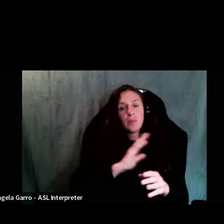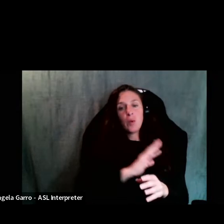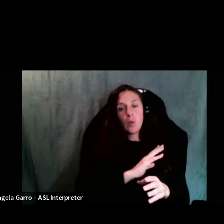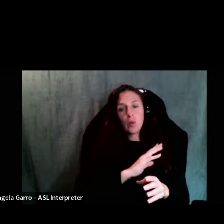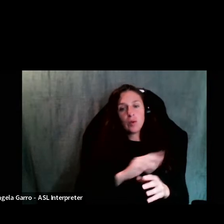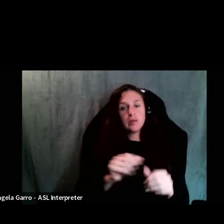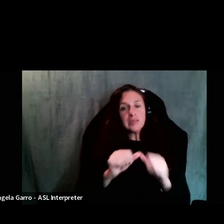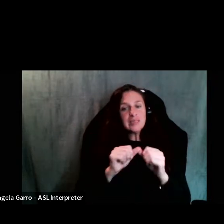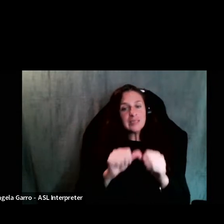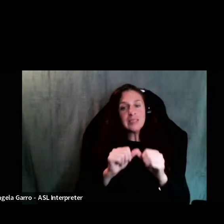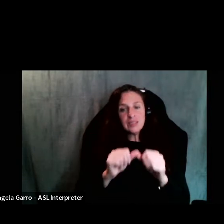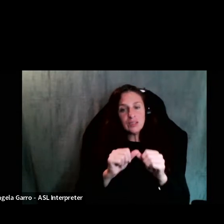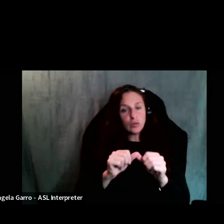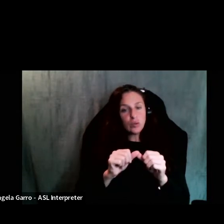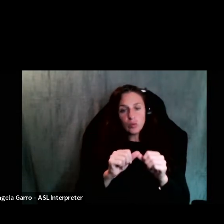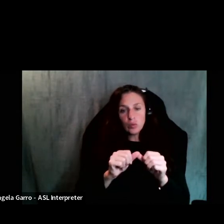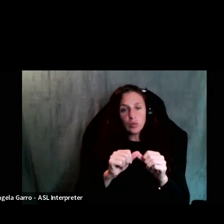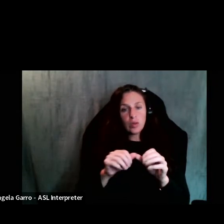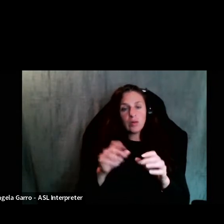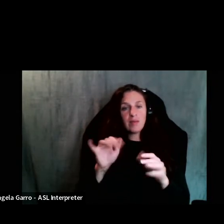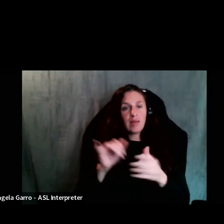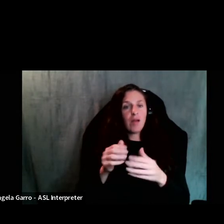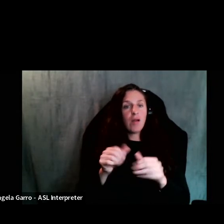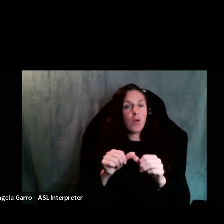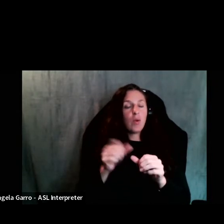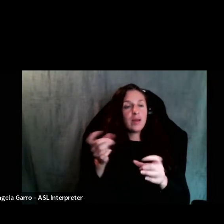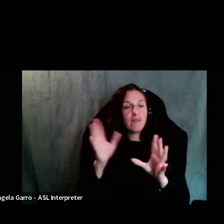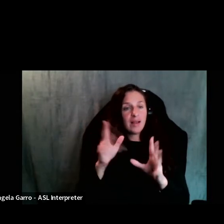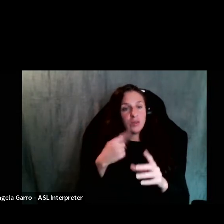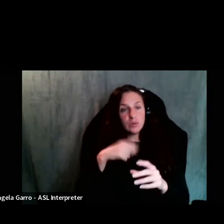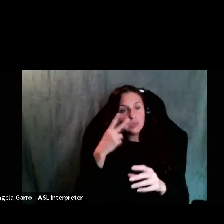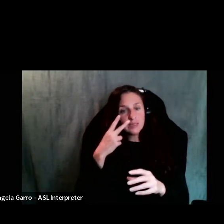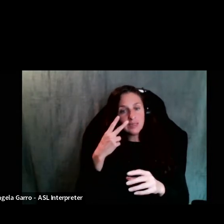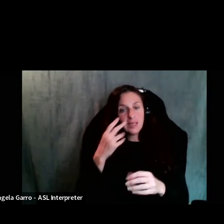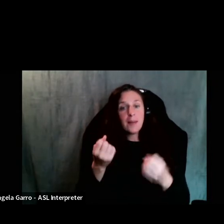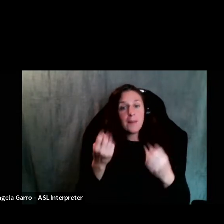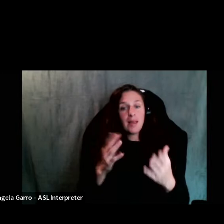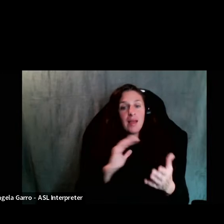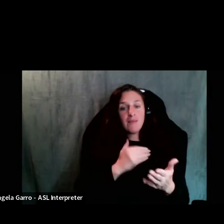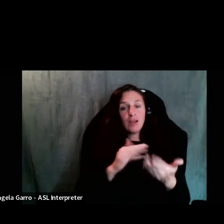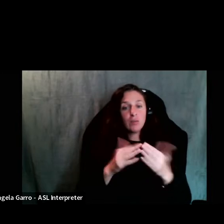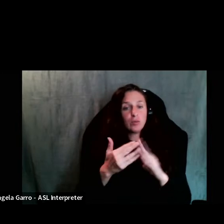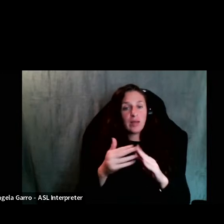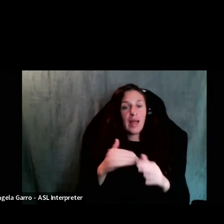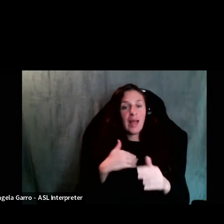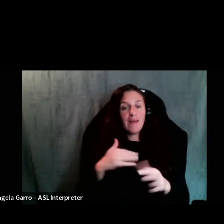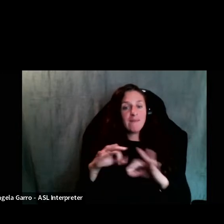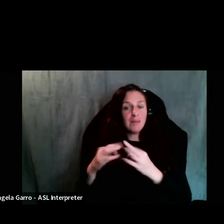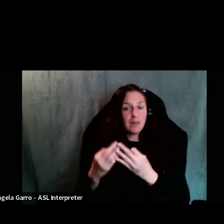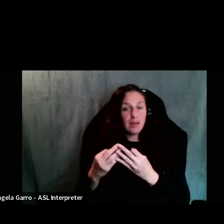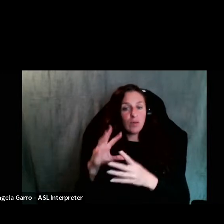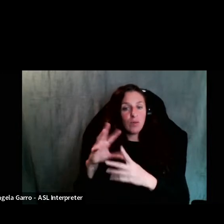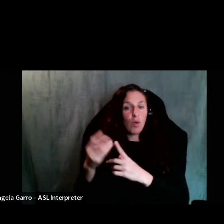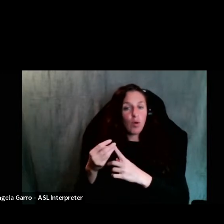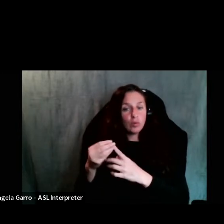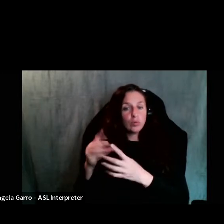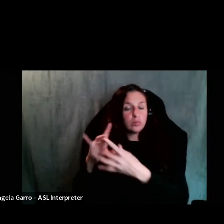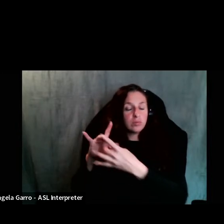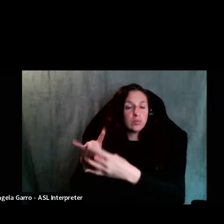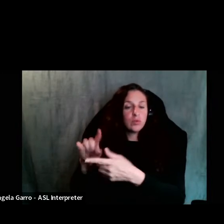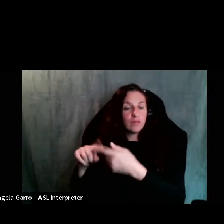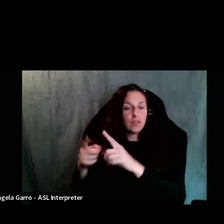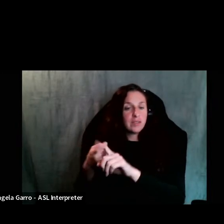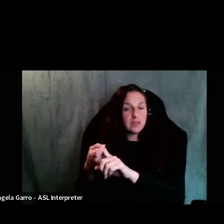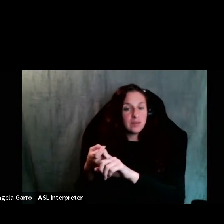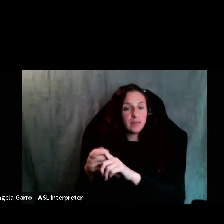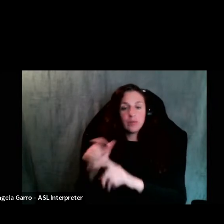ongoing violence we see, where many of our community have familial and cultural ties as well as friendships. Don't be